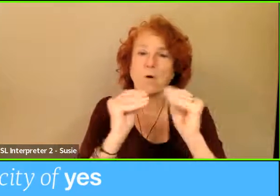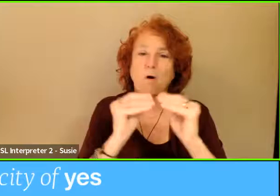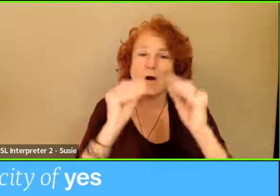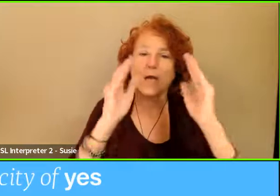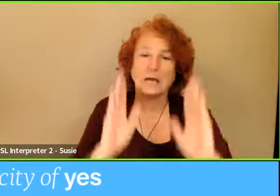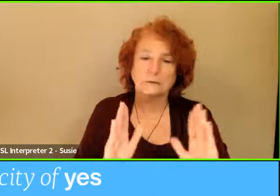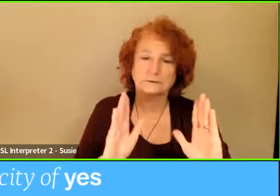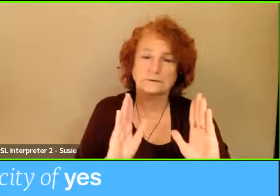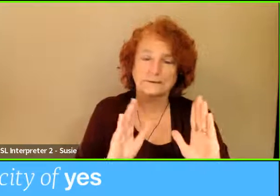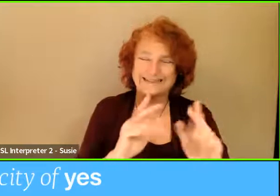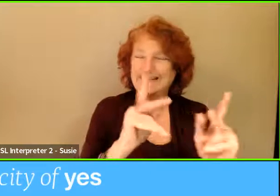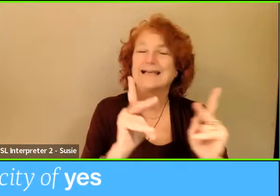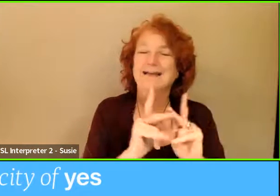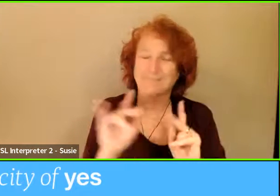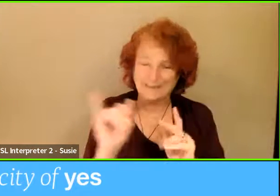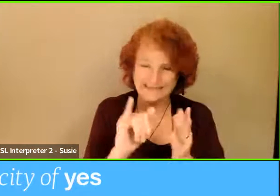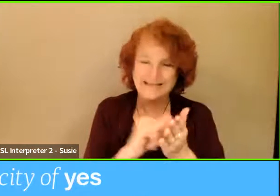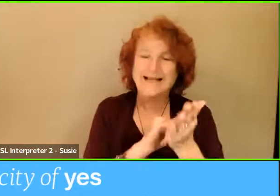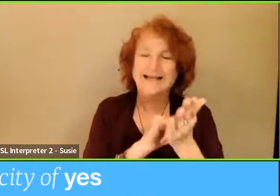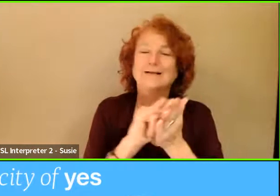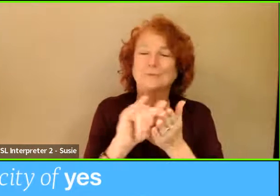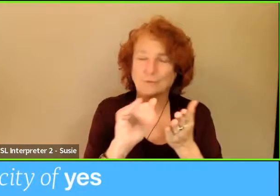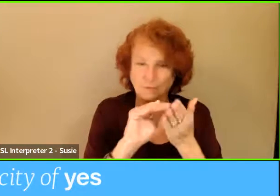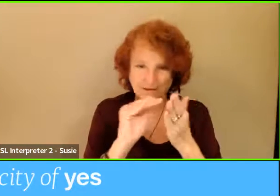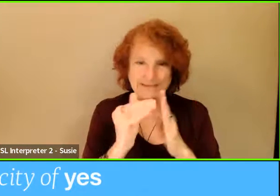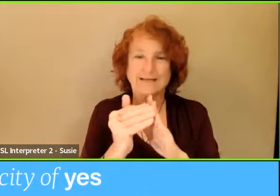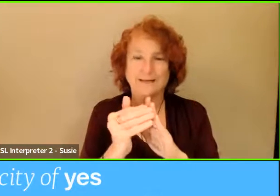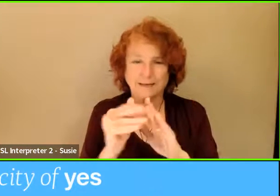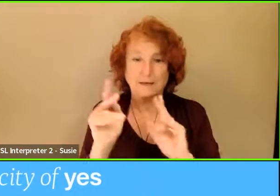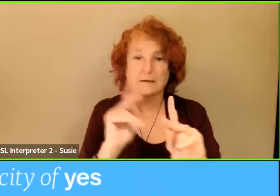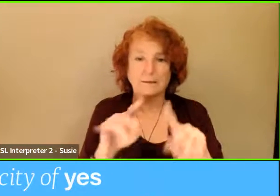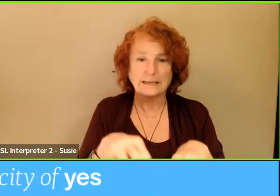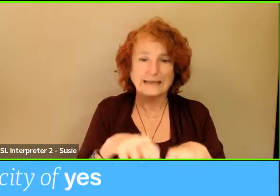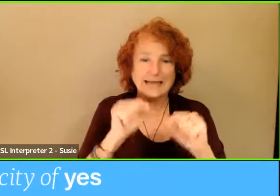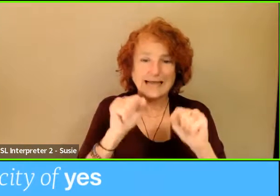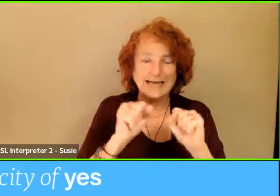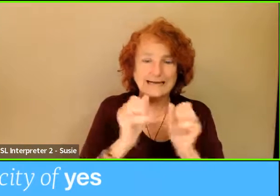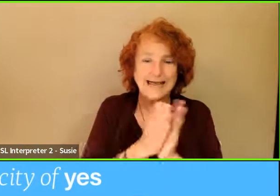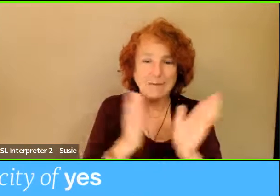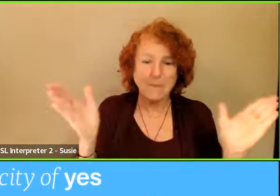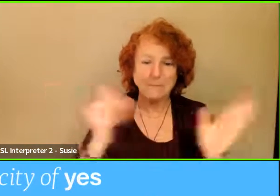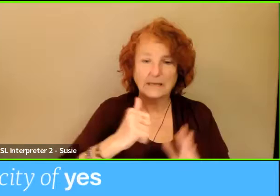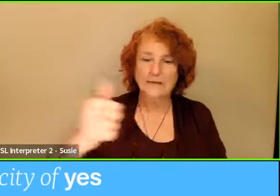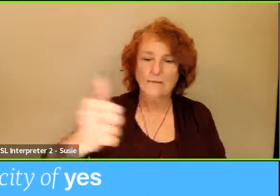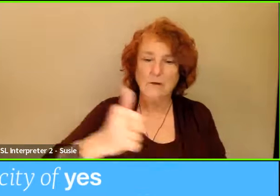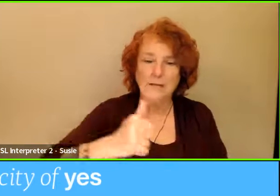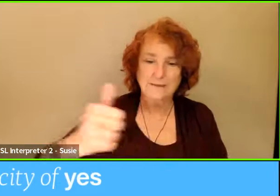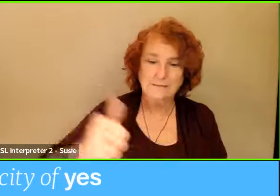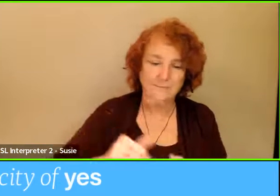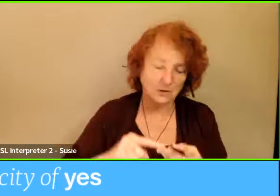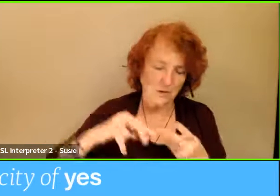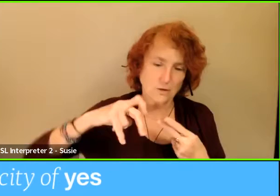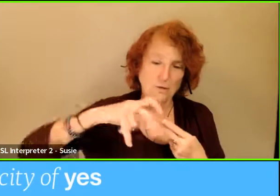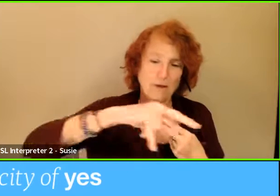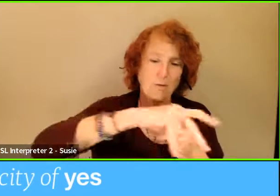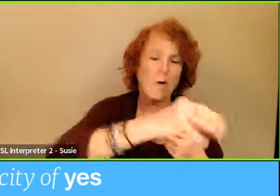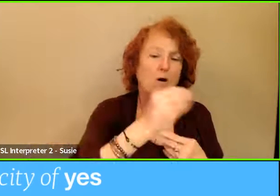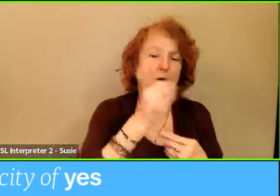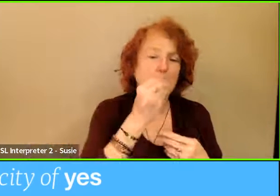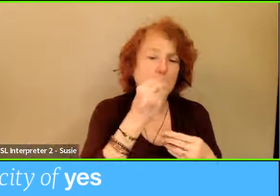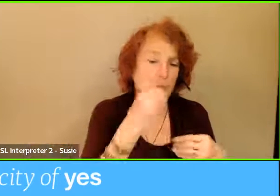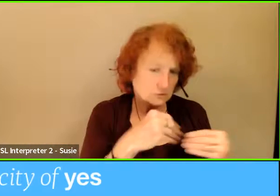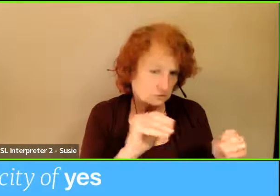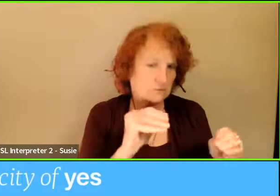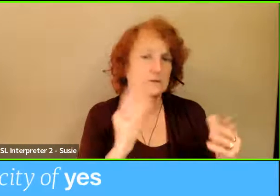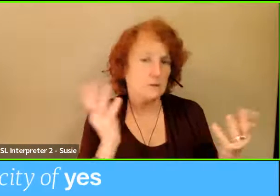City, where more people can, take public transit to jobs, things like that. More people can walk to the grocery store. And